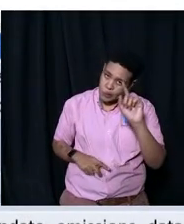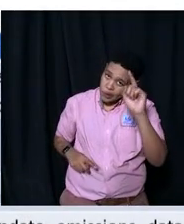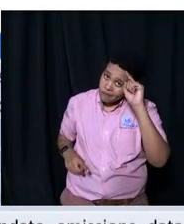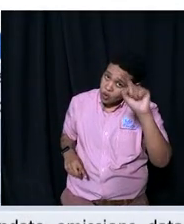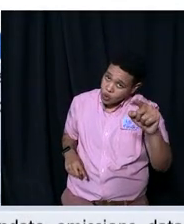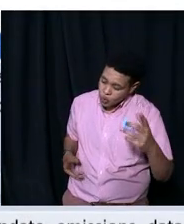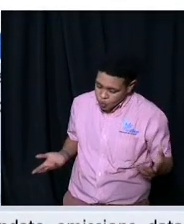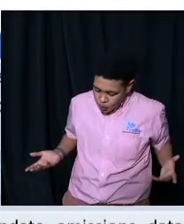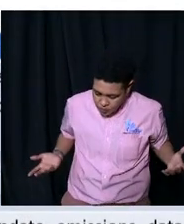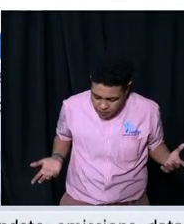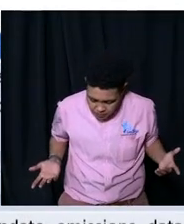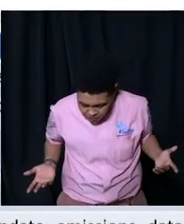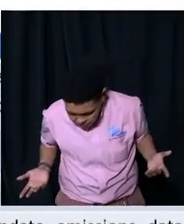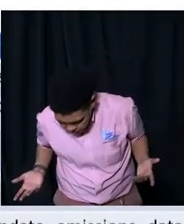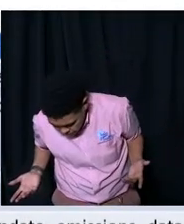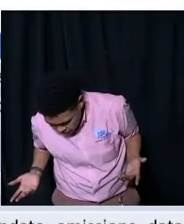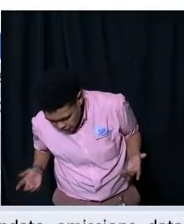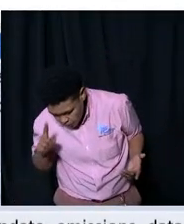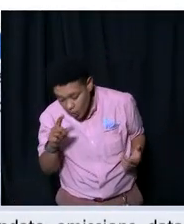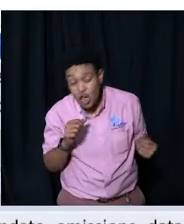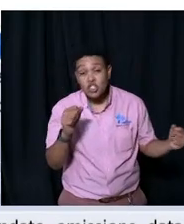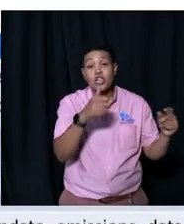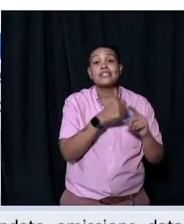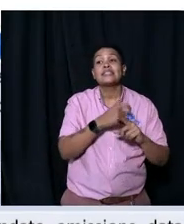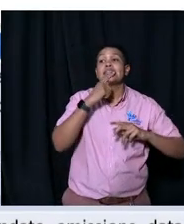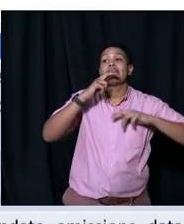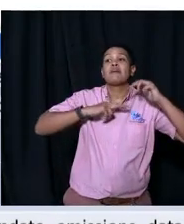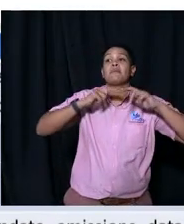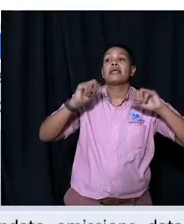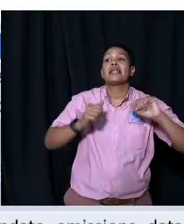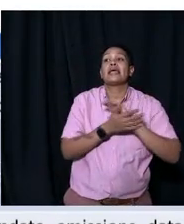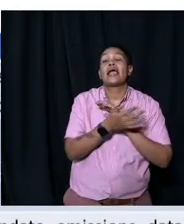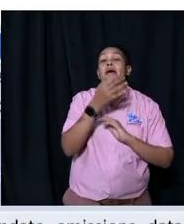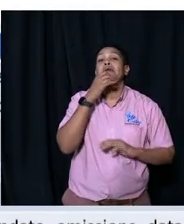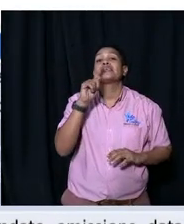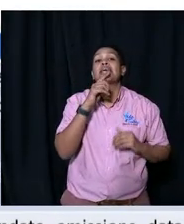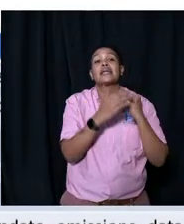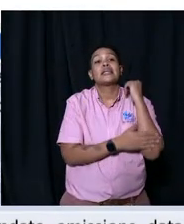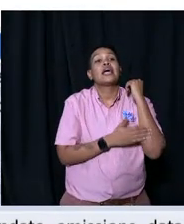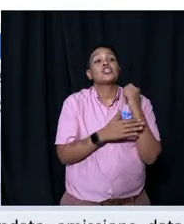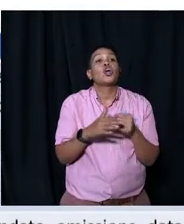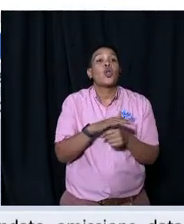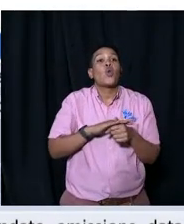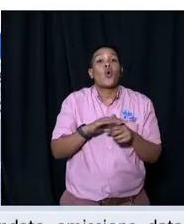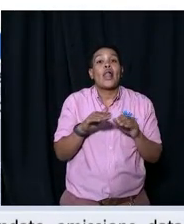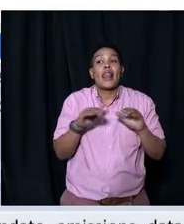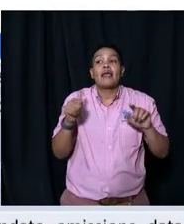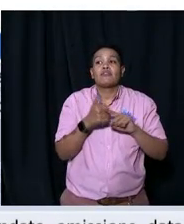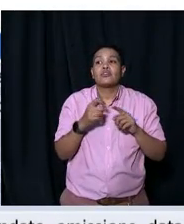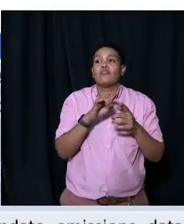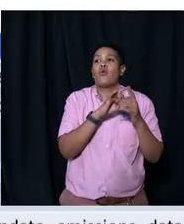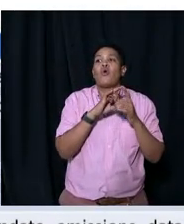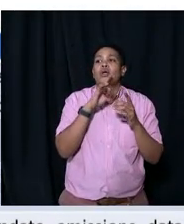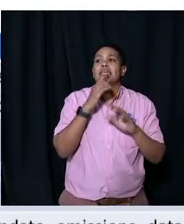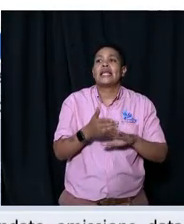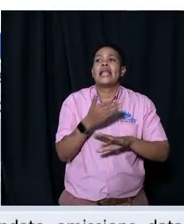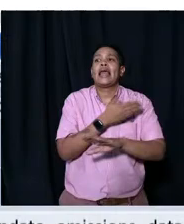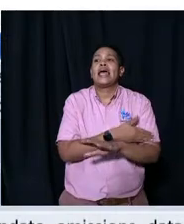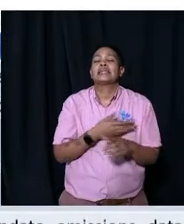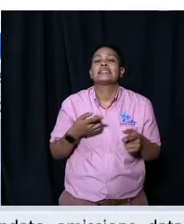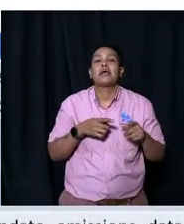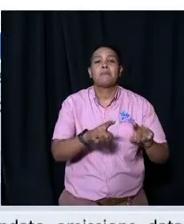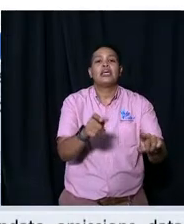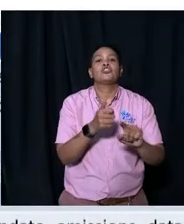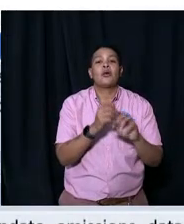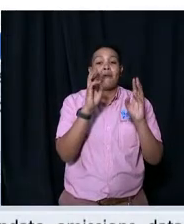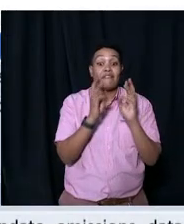you. One strategy is the building capacities at the national and local levels to coordinate and enhance mainstreaming of